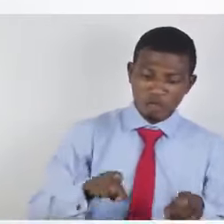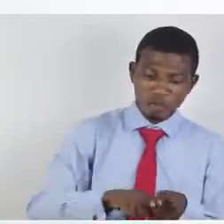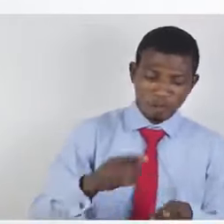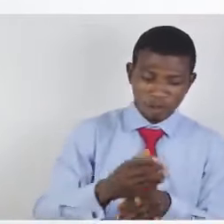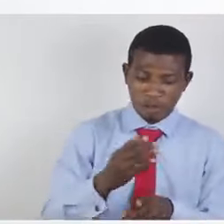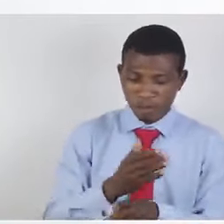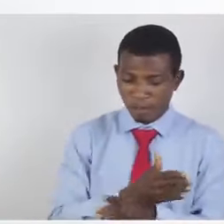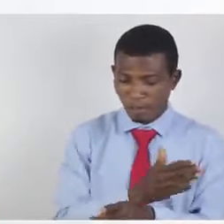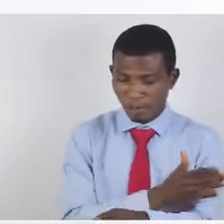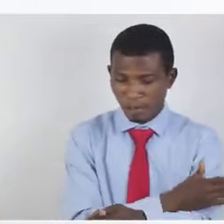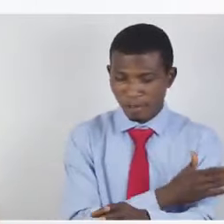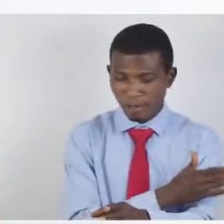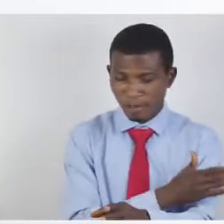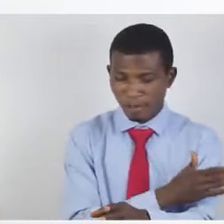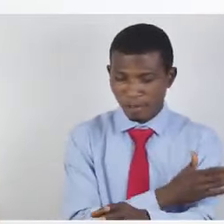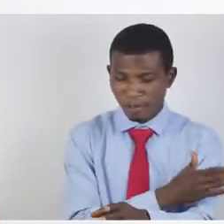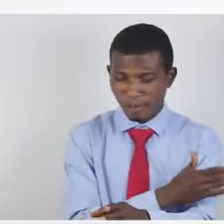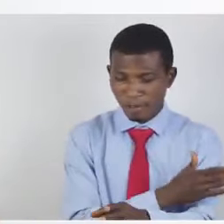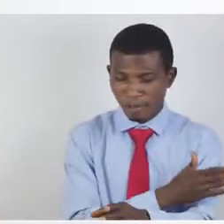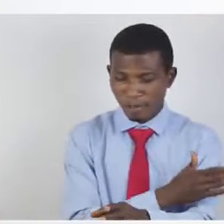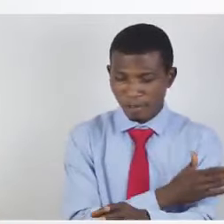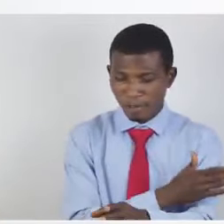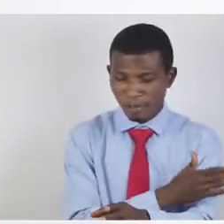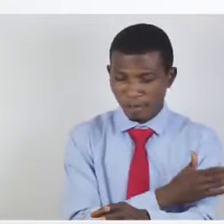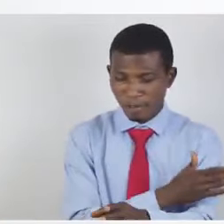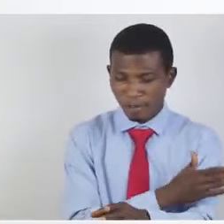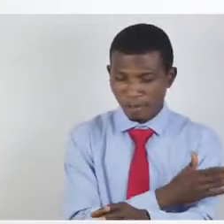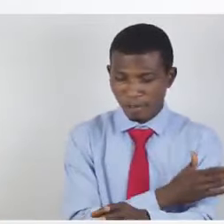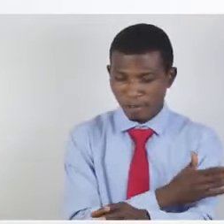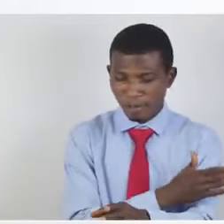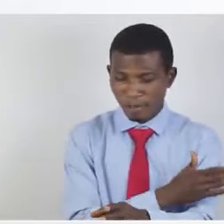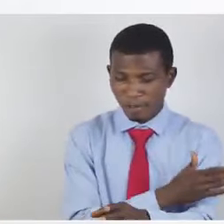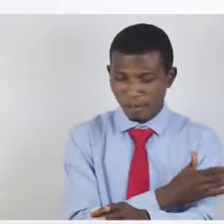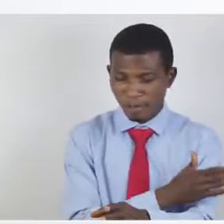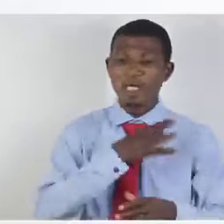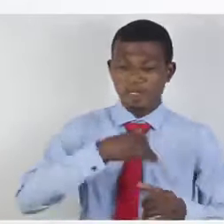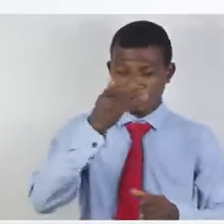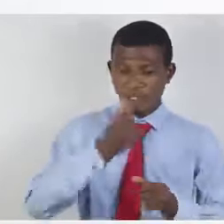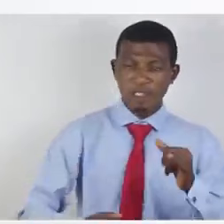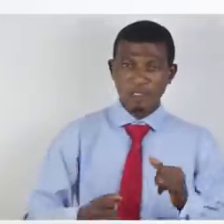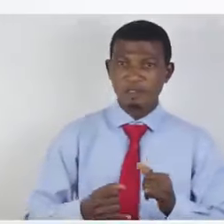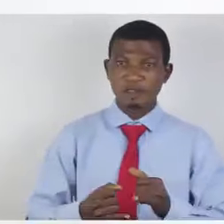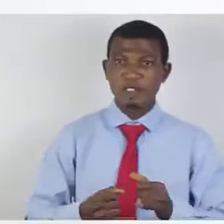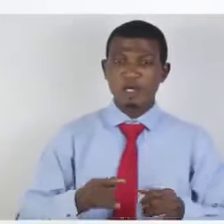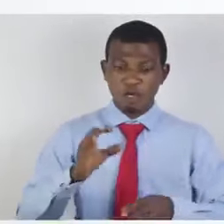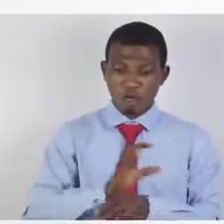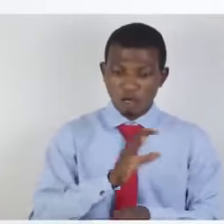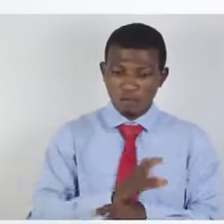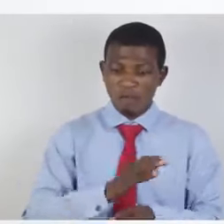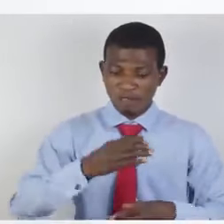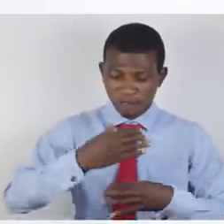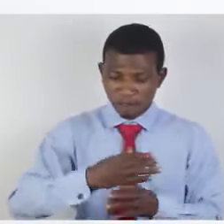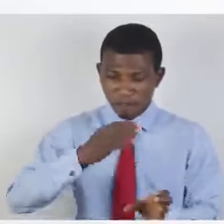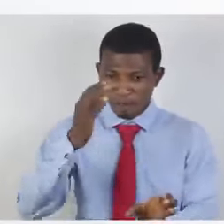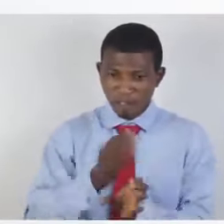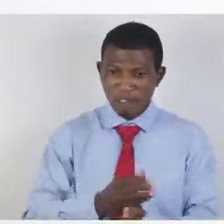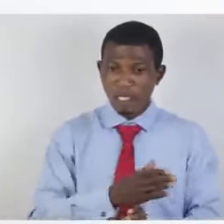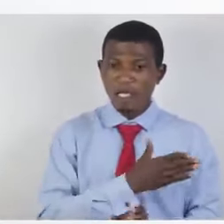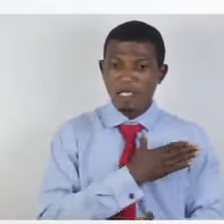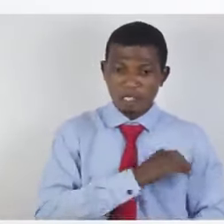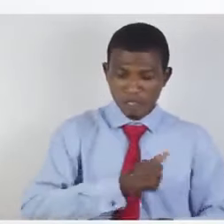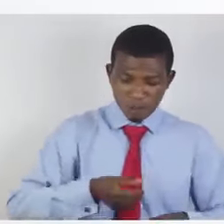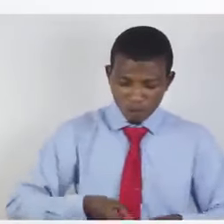fosters international relations, likewise national relationship. And lastly,